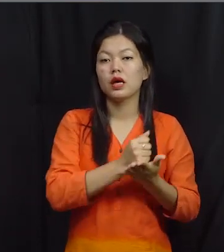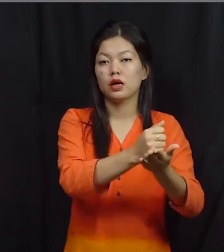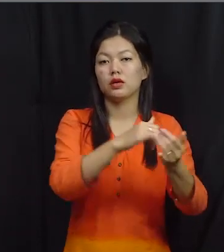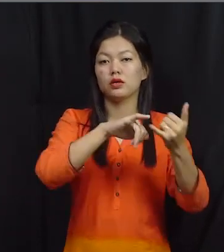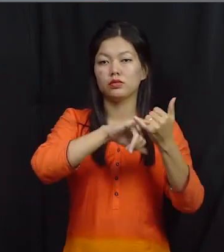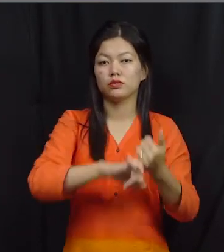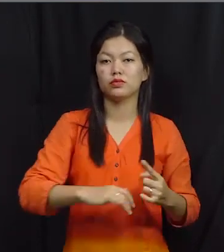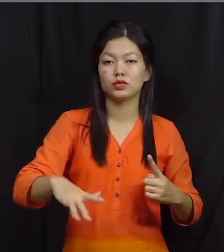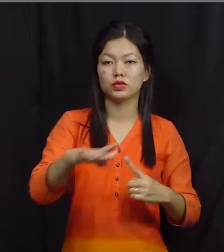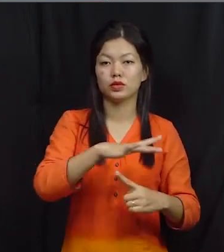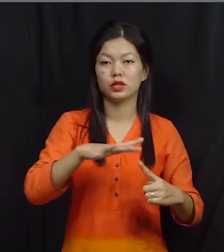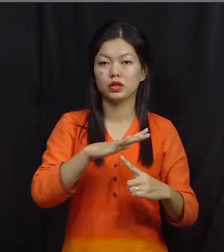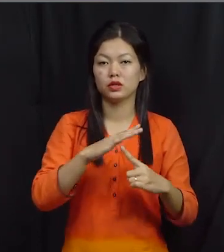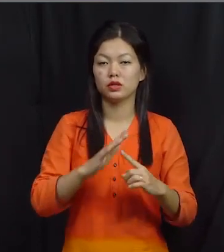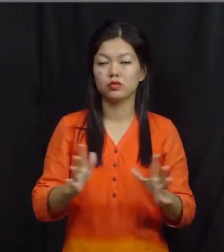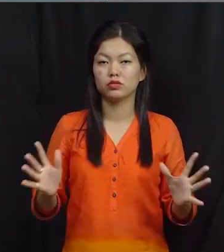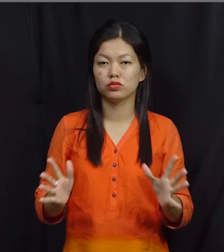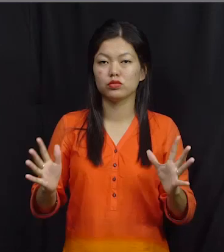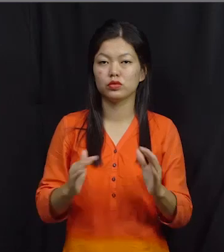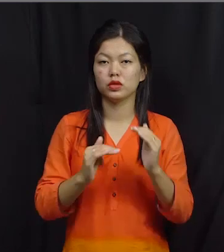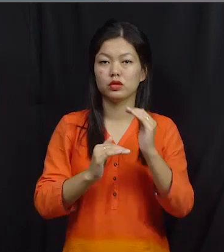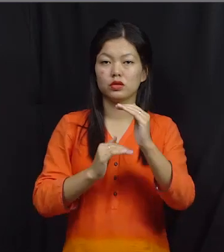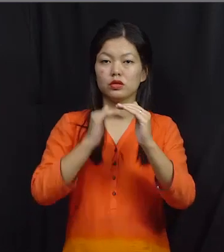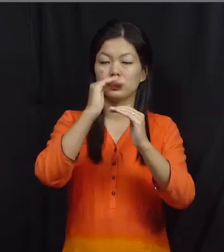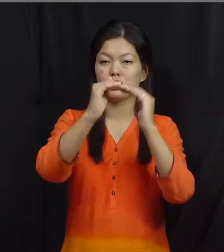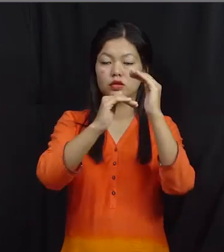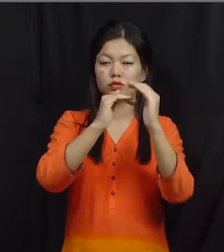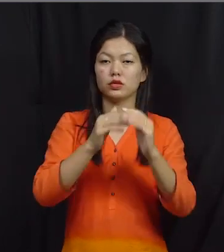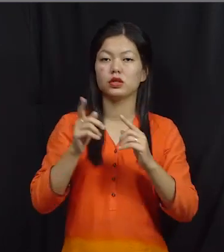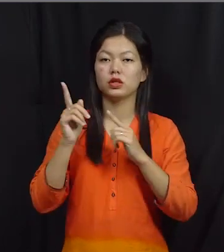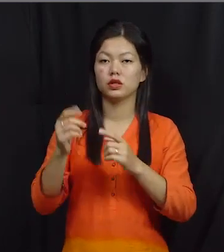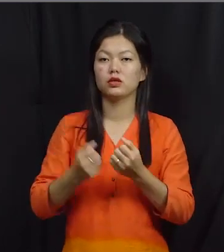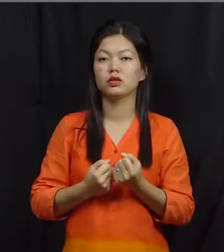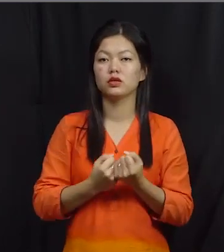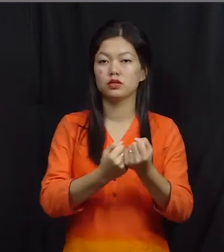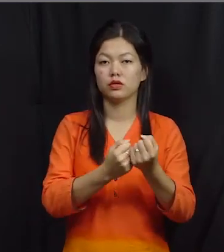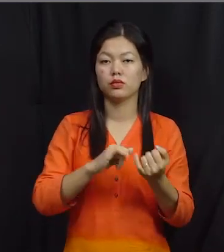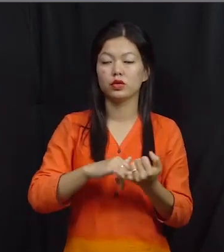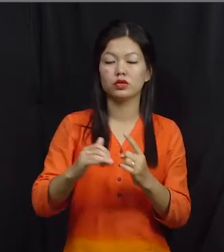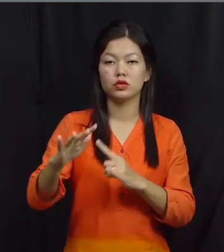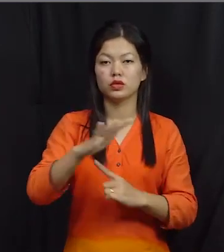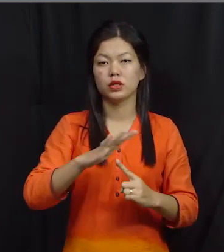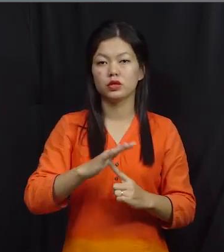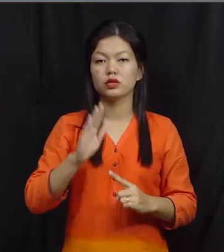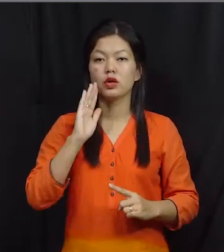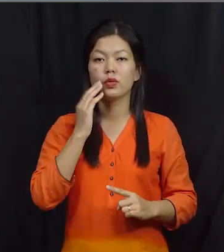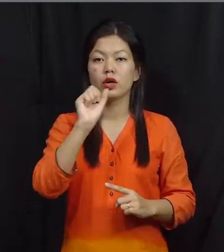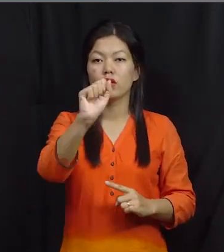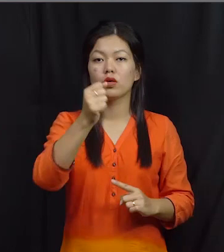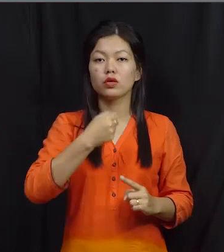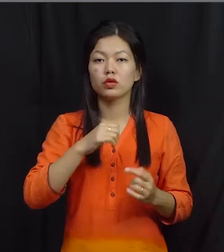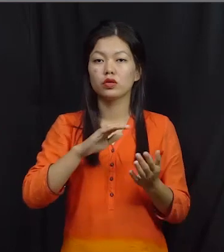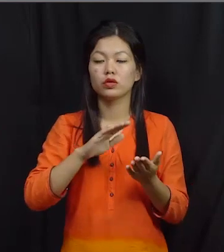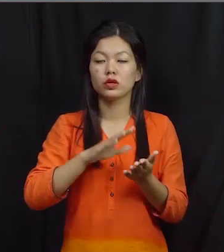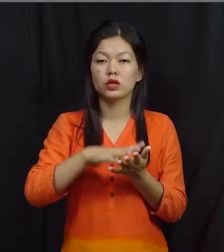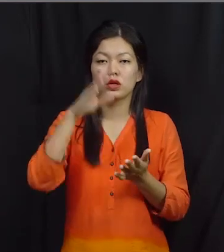important. And then there are some specific aims of education also. So as we go into the lesson, we will try to understand all